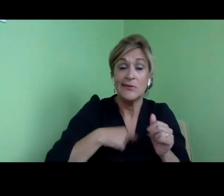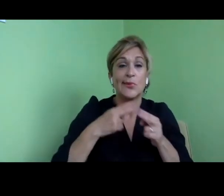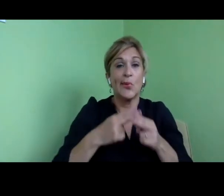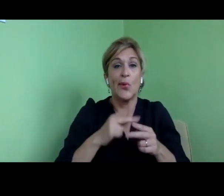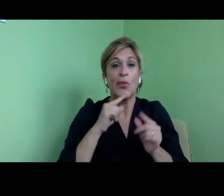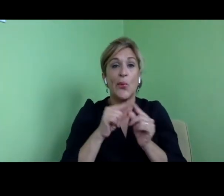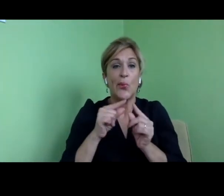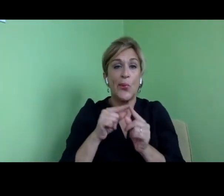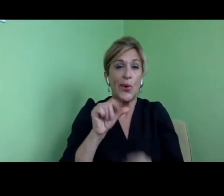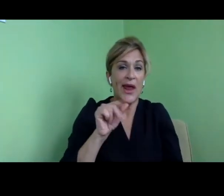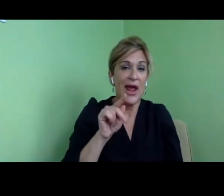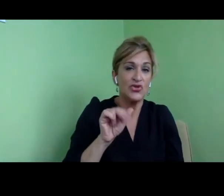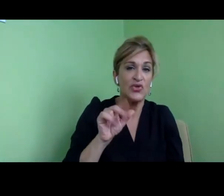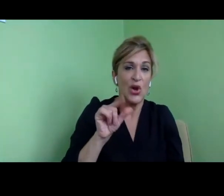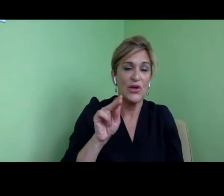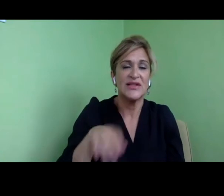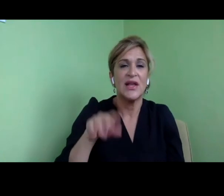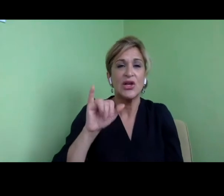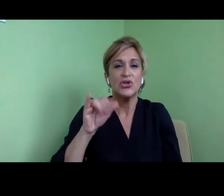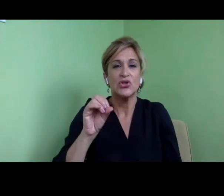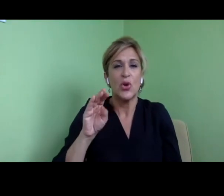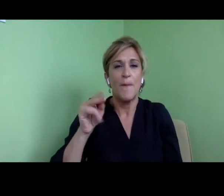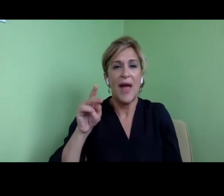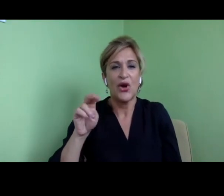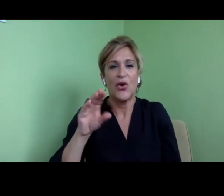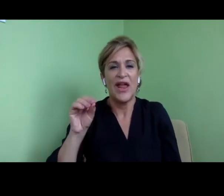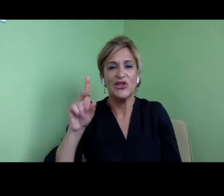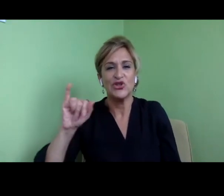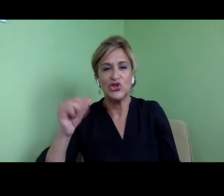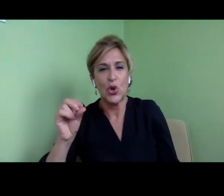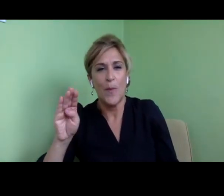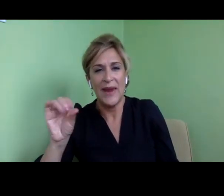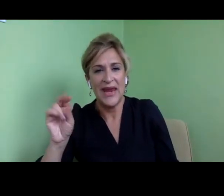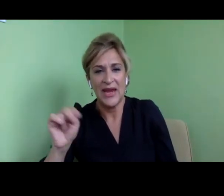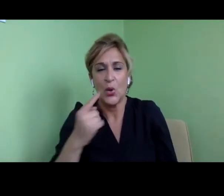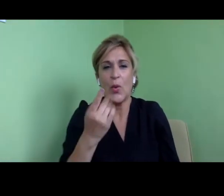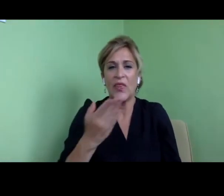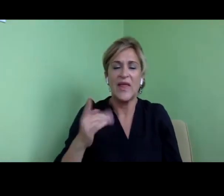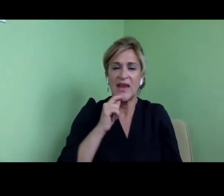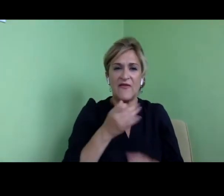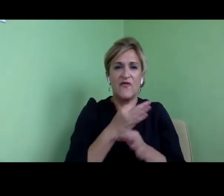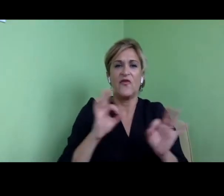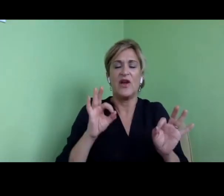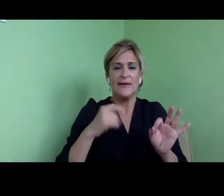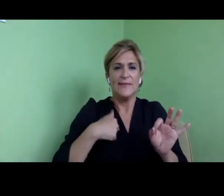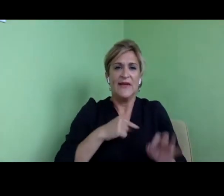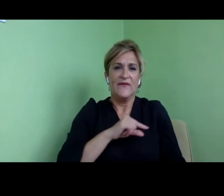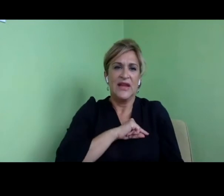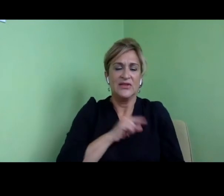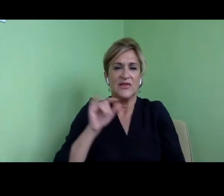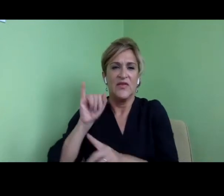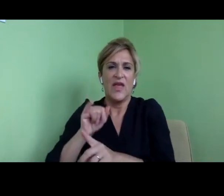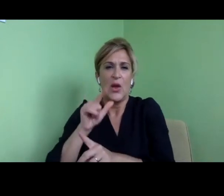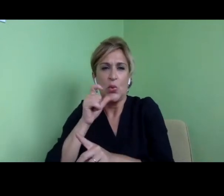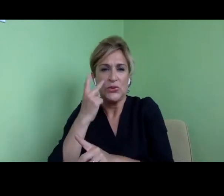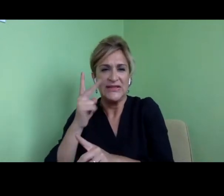Parker, and Joe Beam. The only thing that freed me from the guilt of not seeing Dawn in the hospital was a story I read